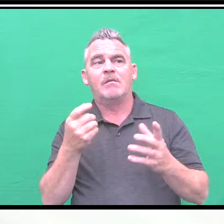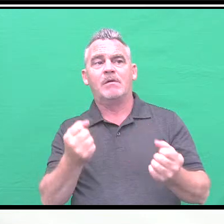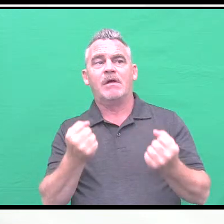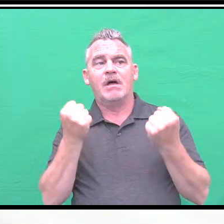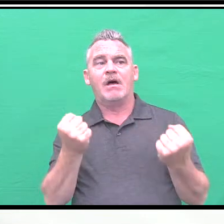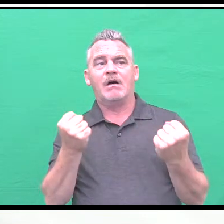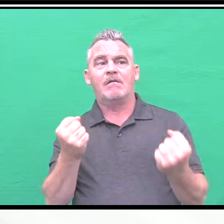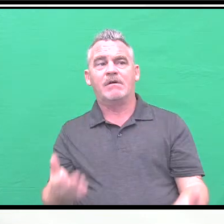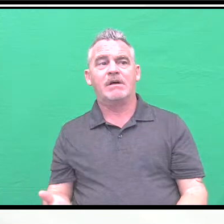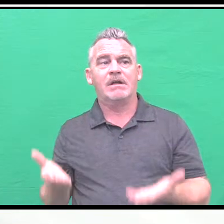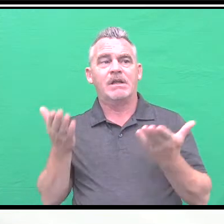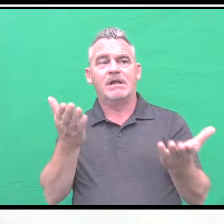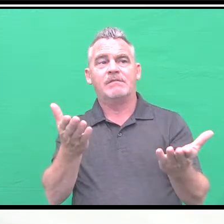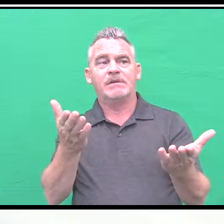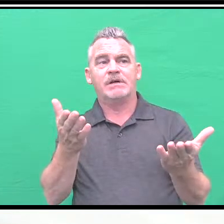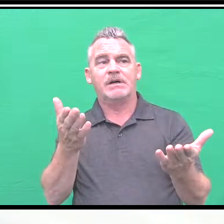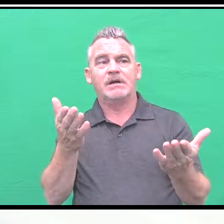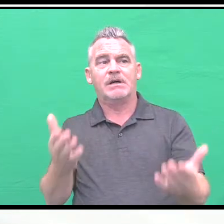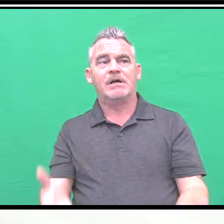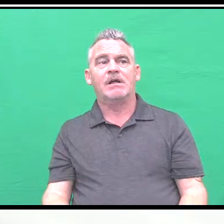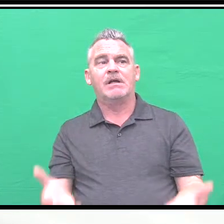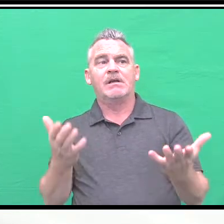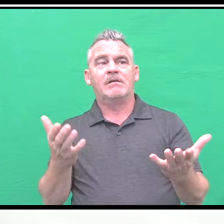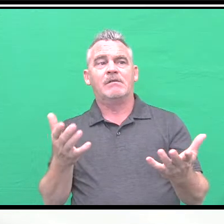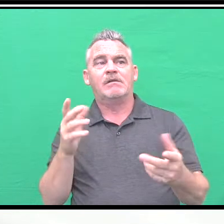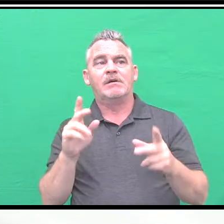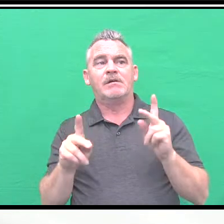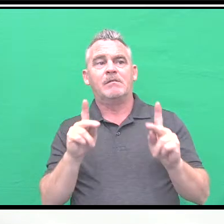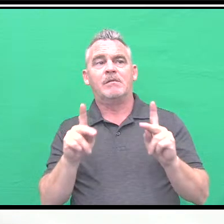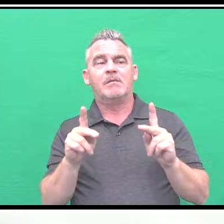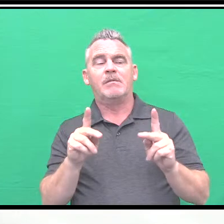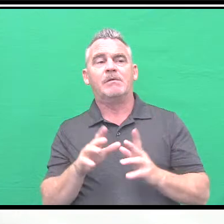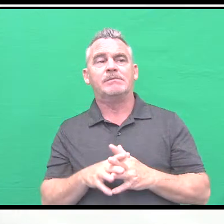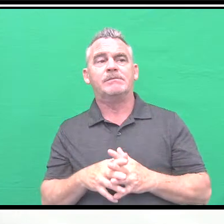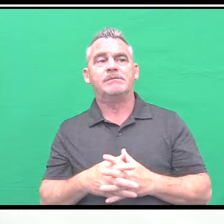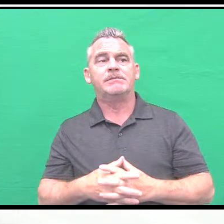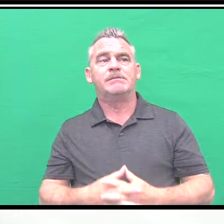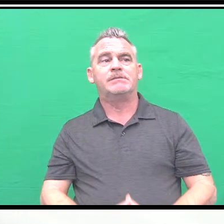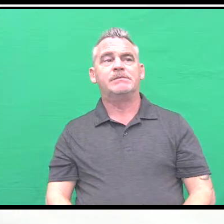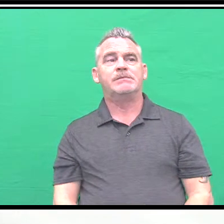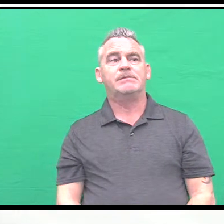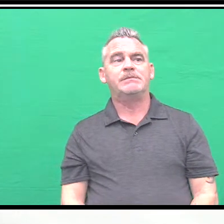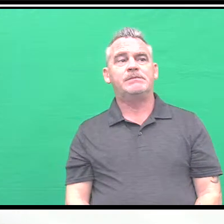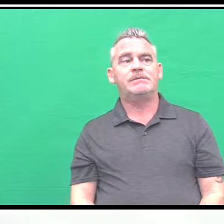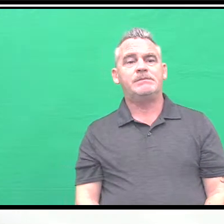to speak, and that's where most of those claims came from. And we also had,